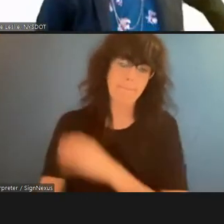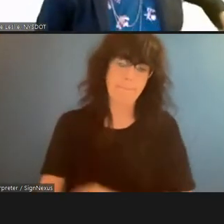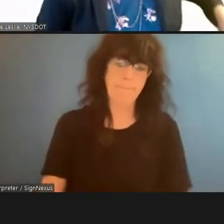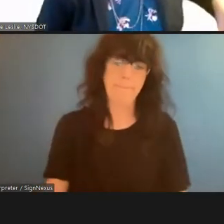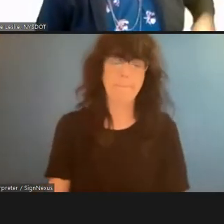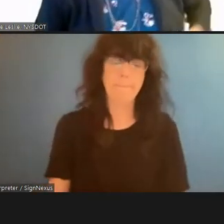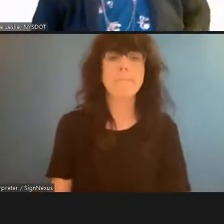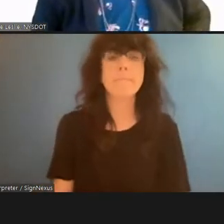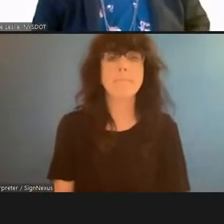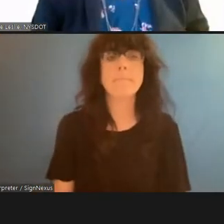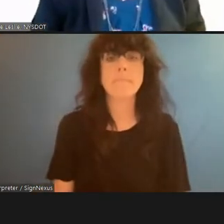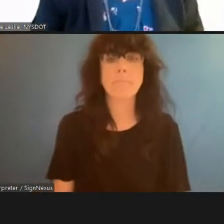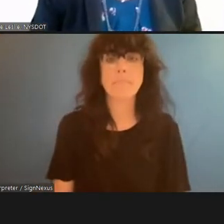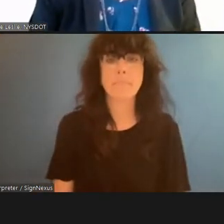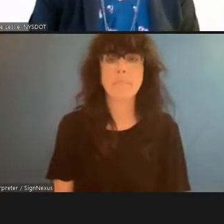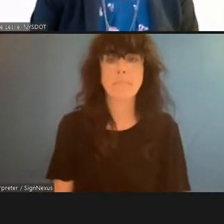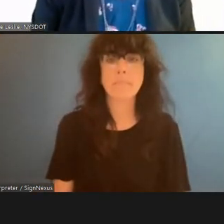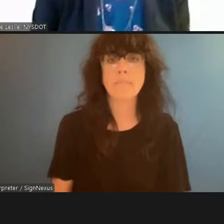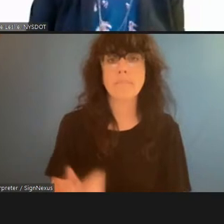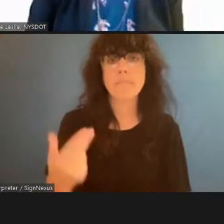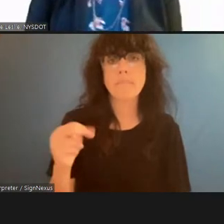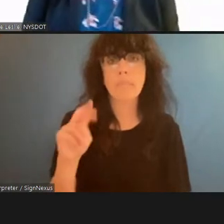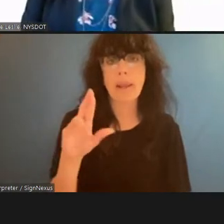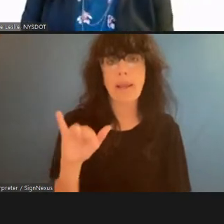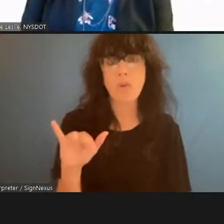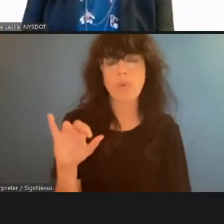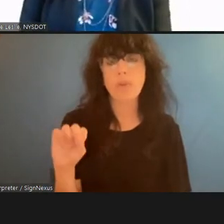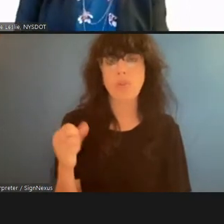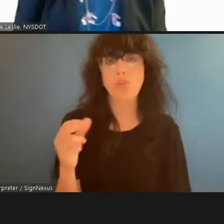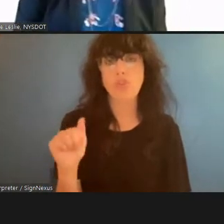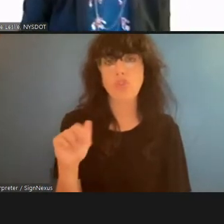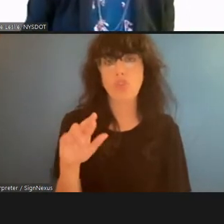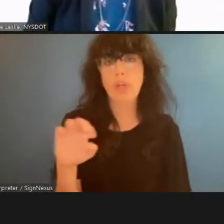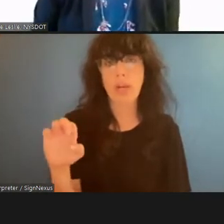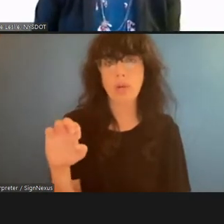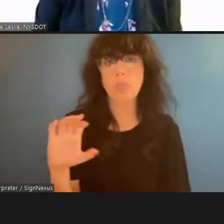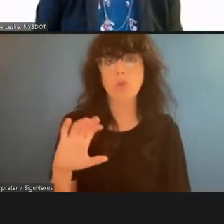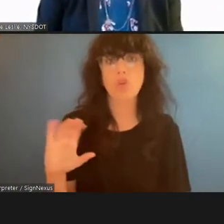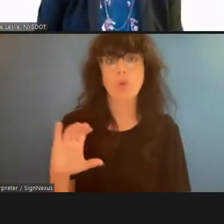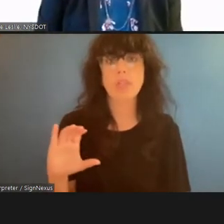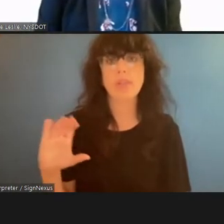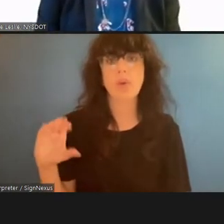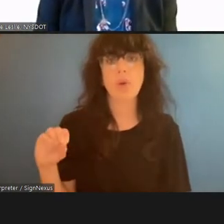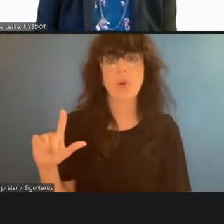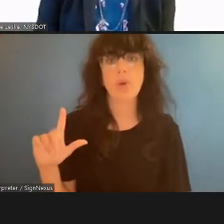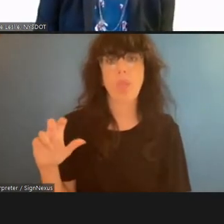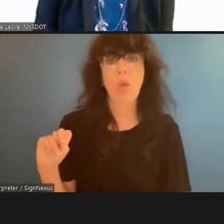our next speaker is henry share followed by christopher colon